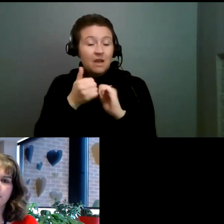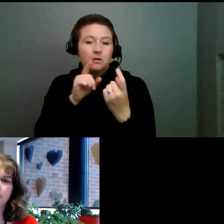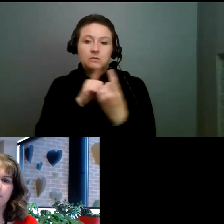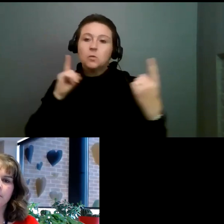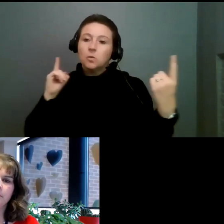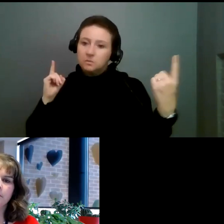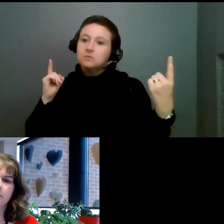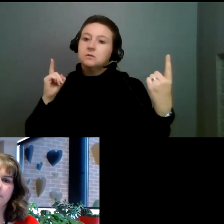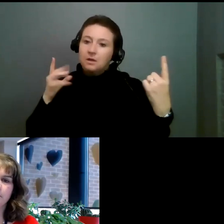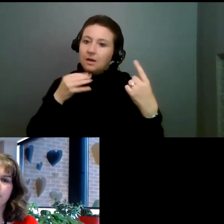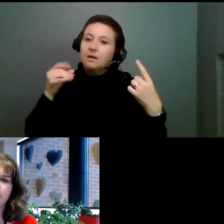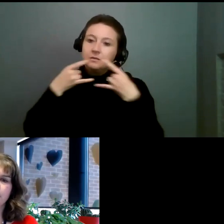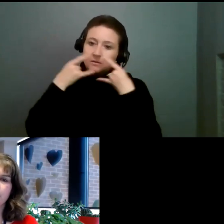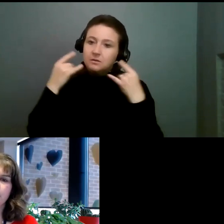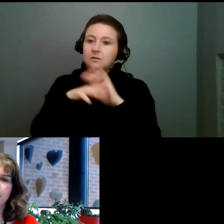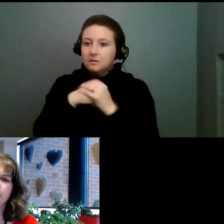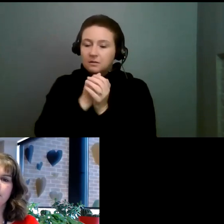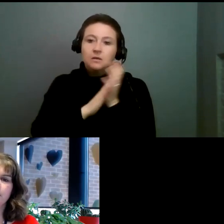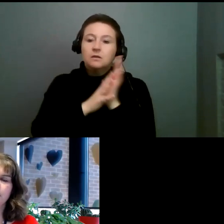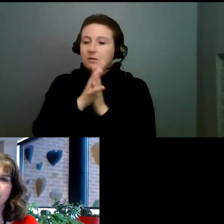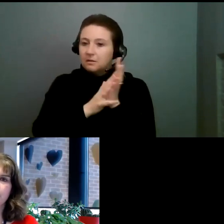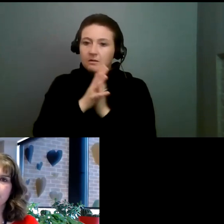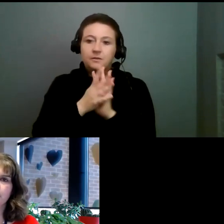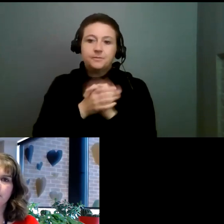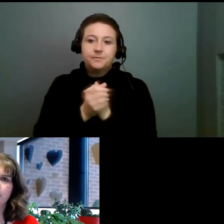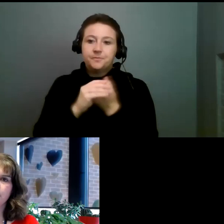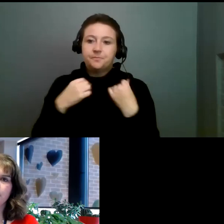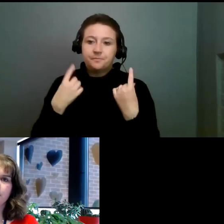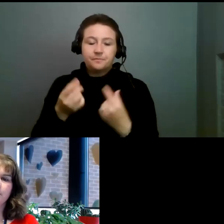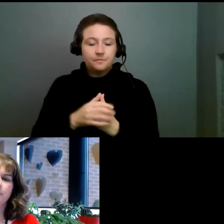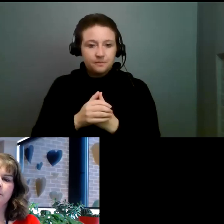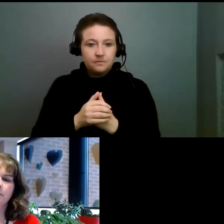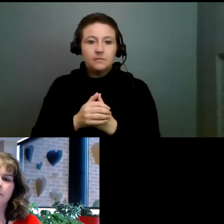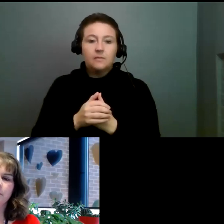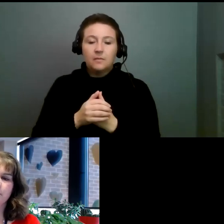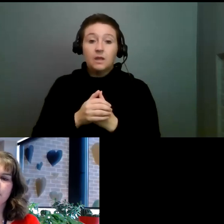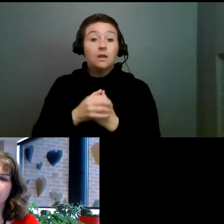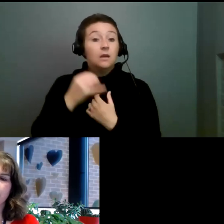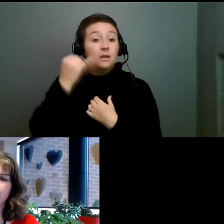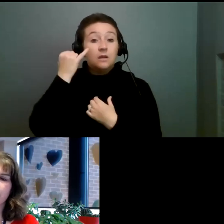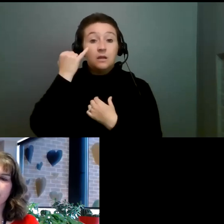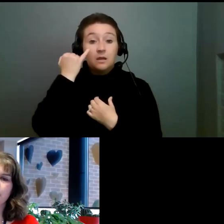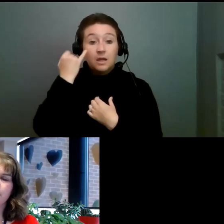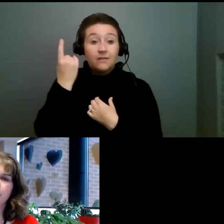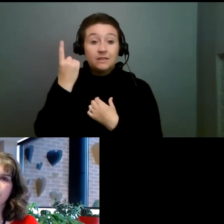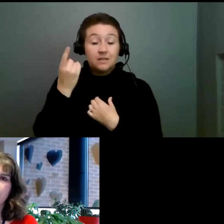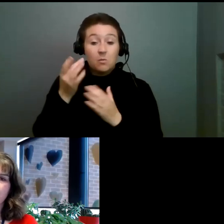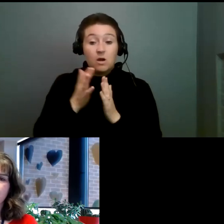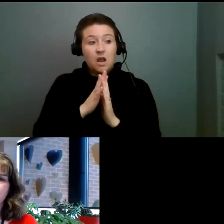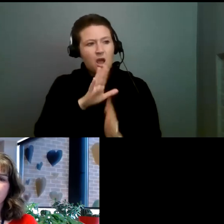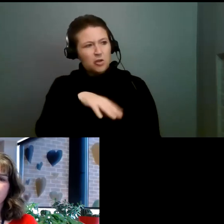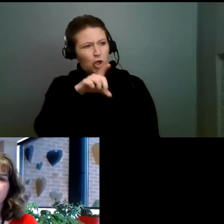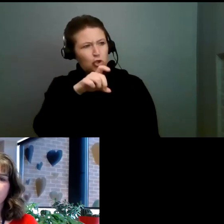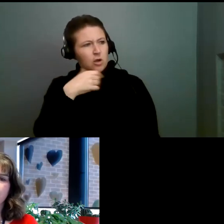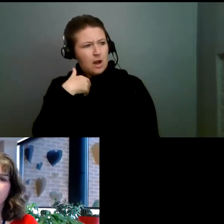distancing and the other measures that we have discussed. If somebody asks me, should we have a